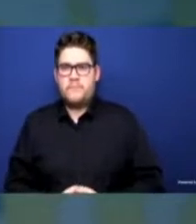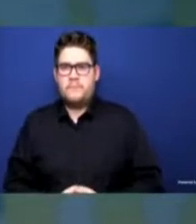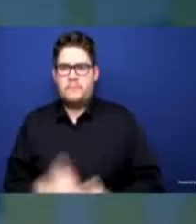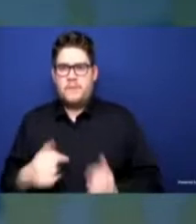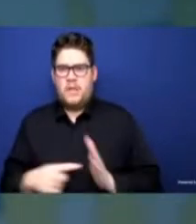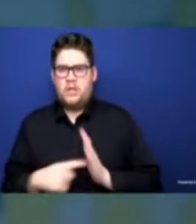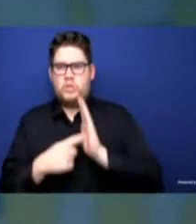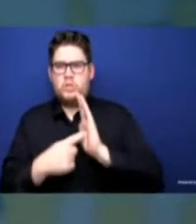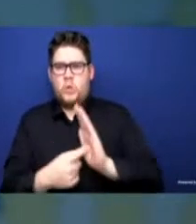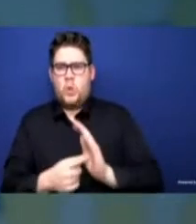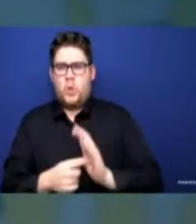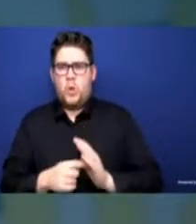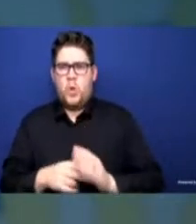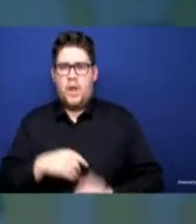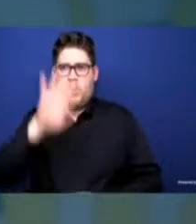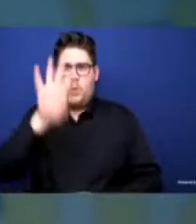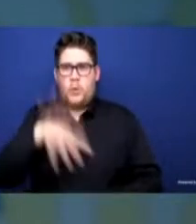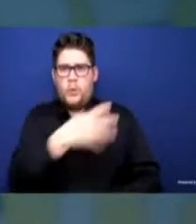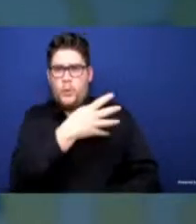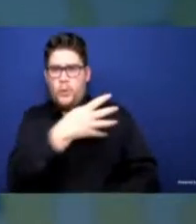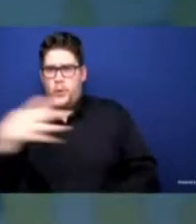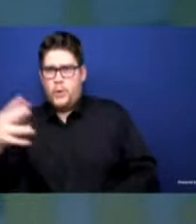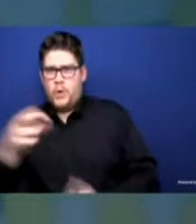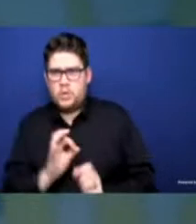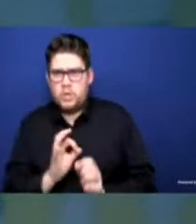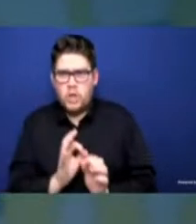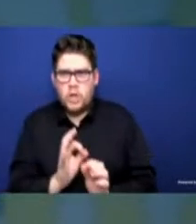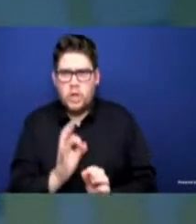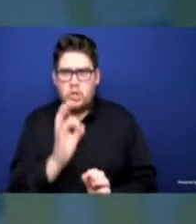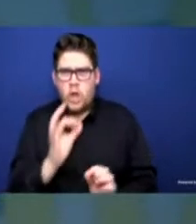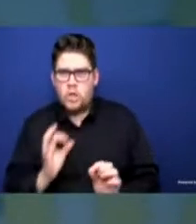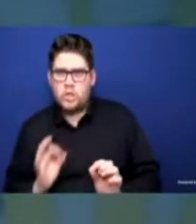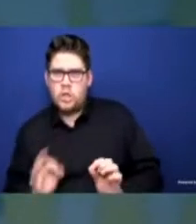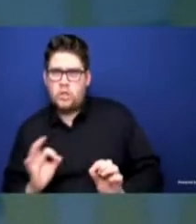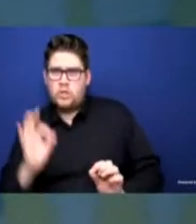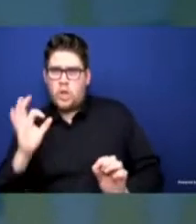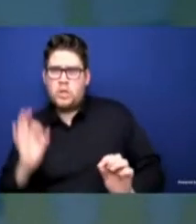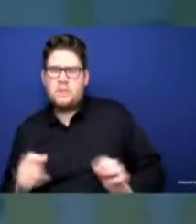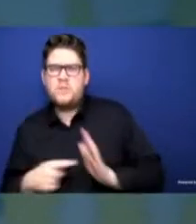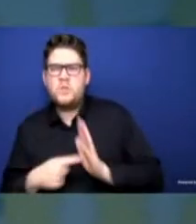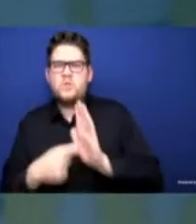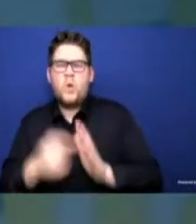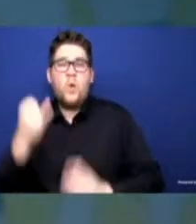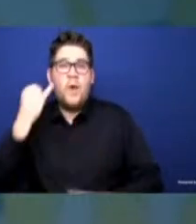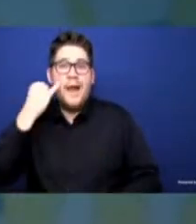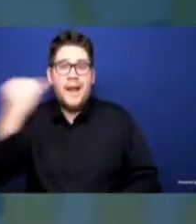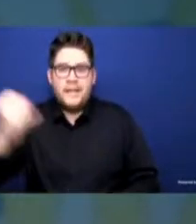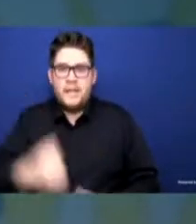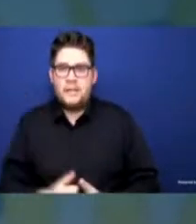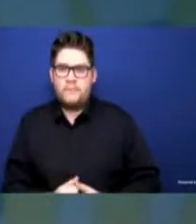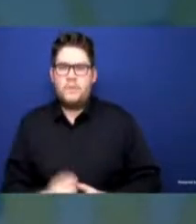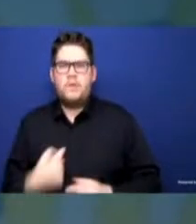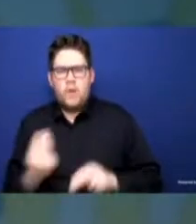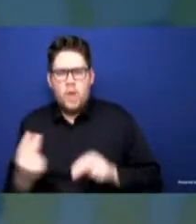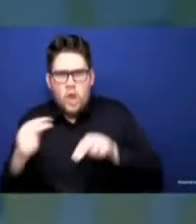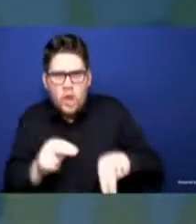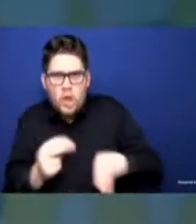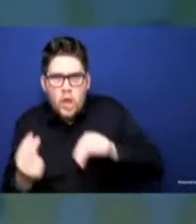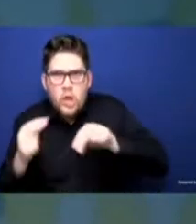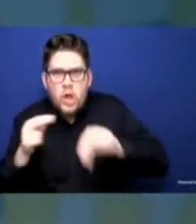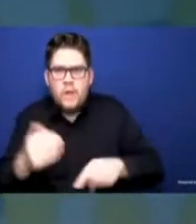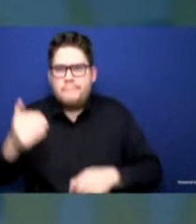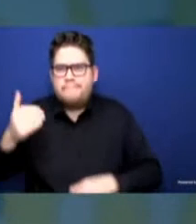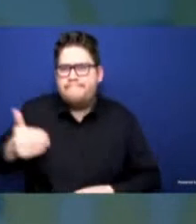some of the data that we look at by geography on an ongoing basis and have been using to help us direct where we